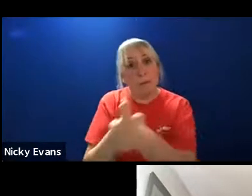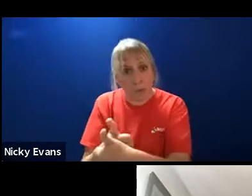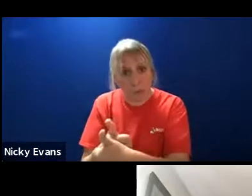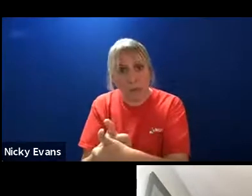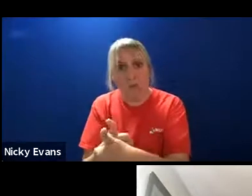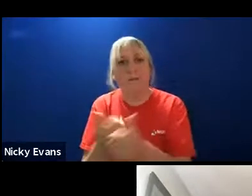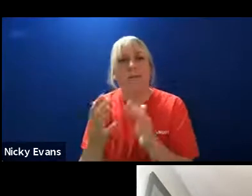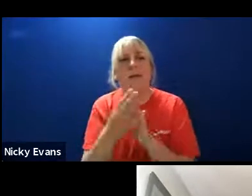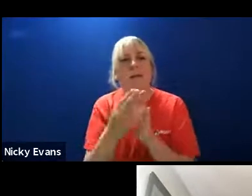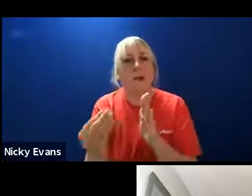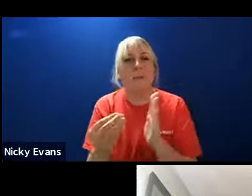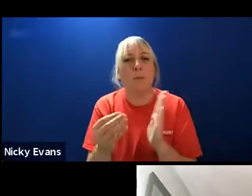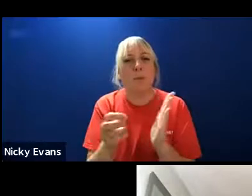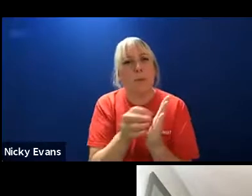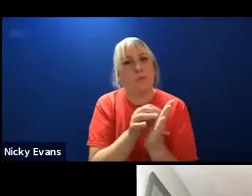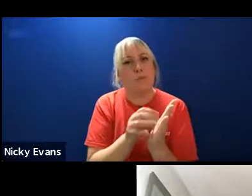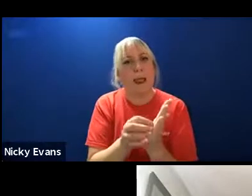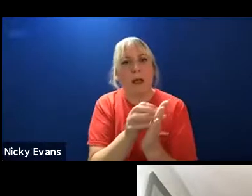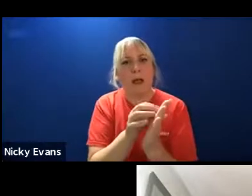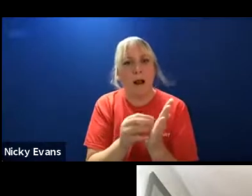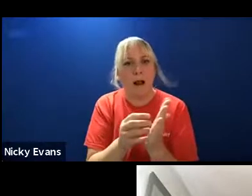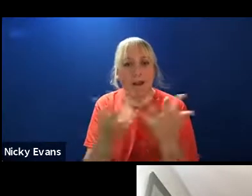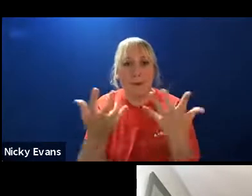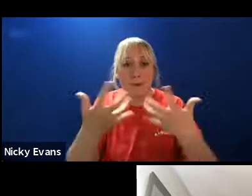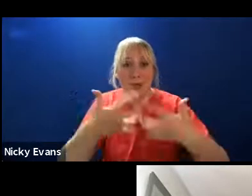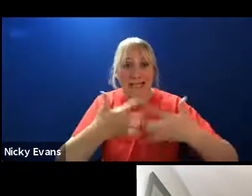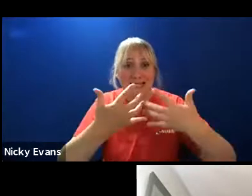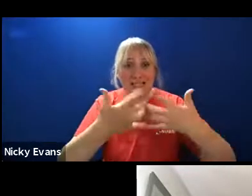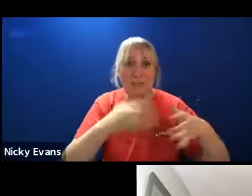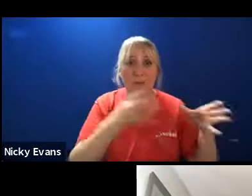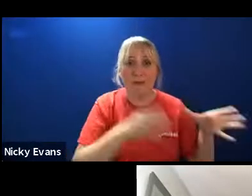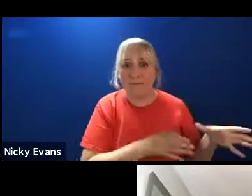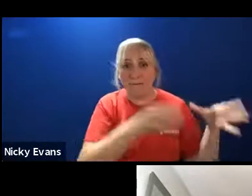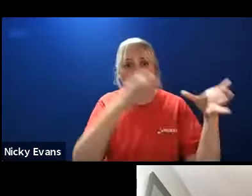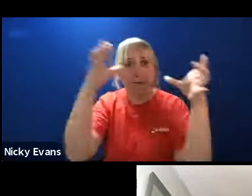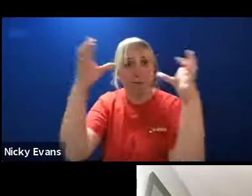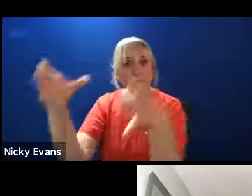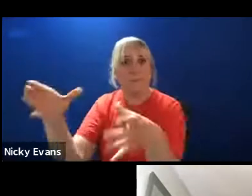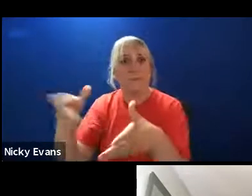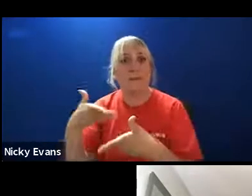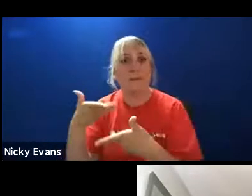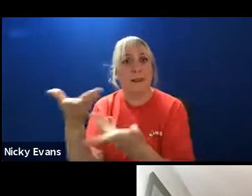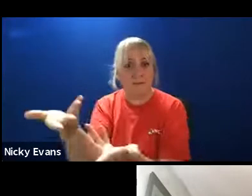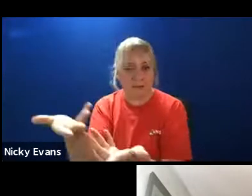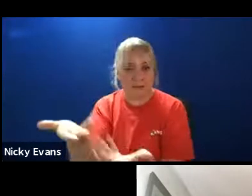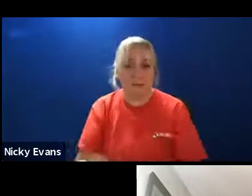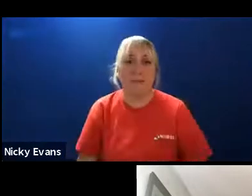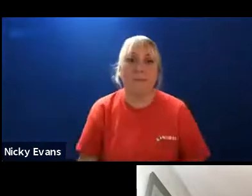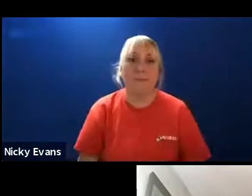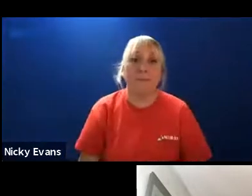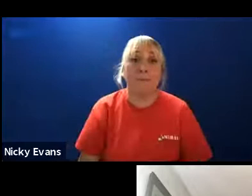for example, that we have taken over, which have been really valued, and we